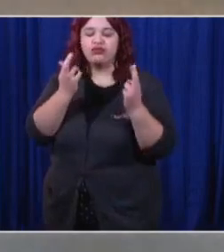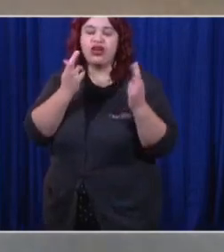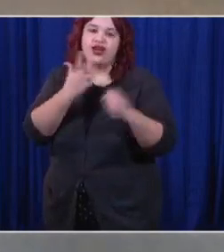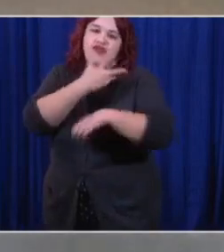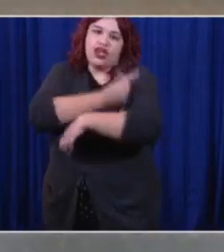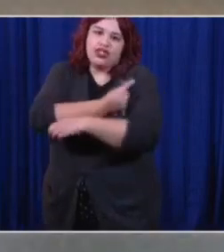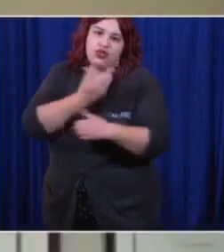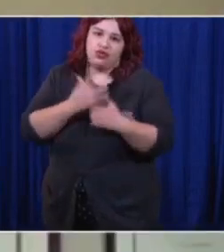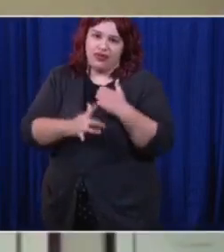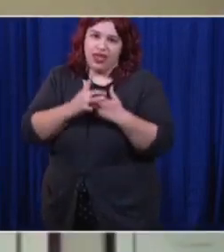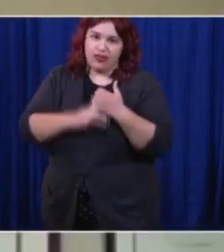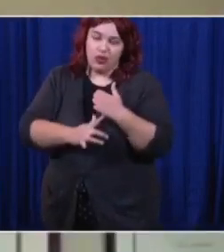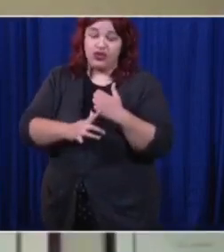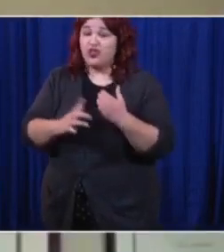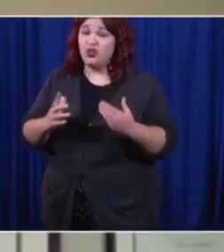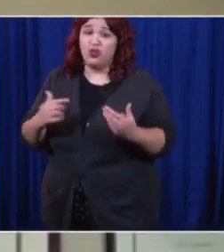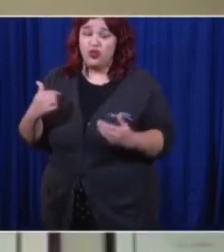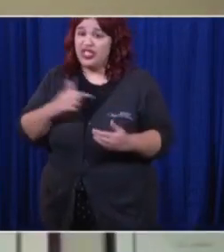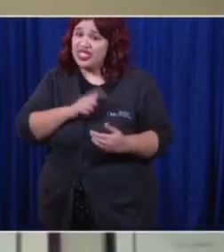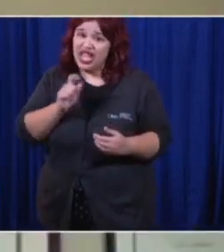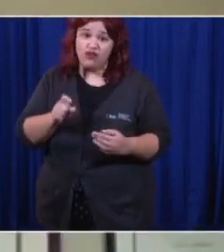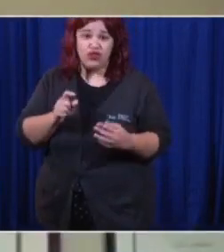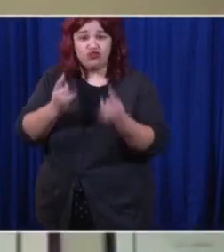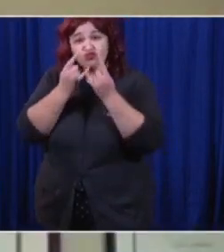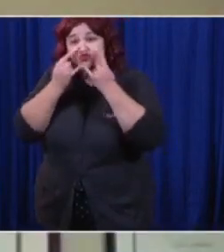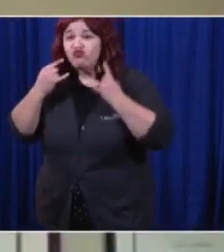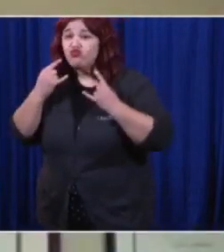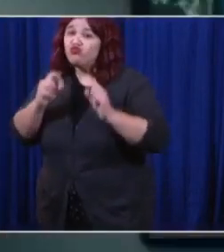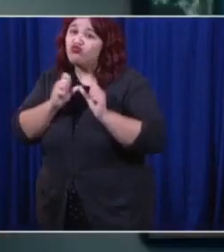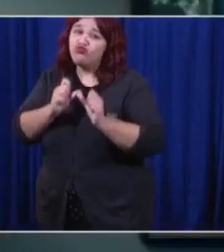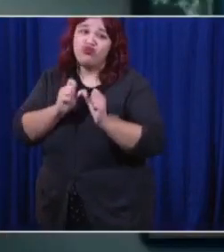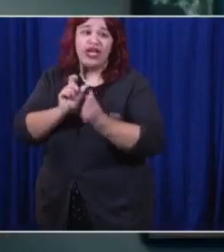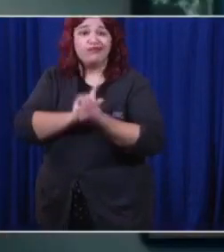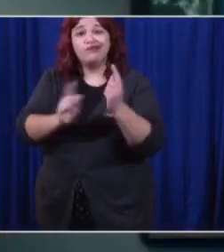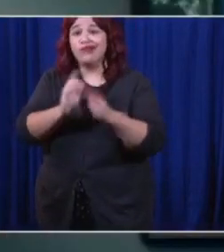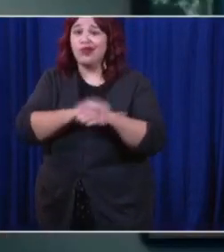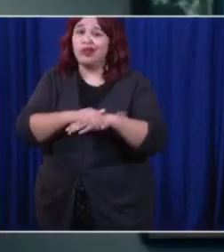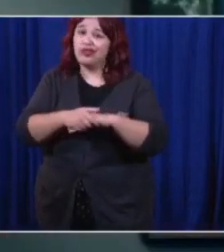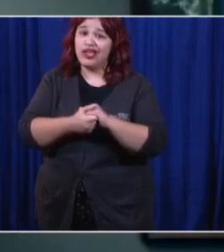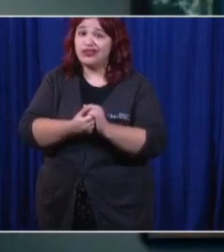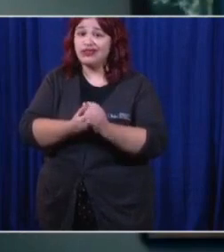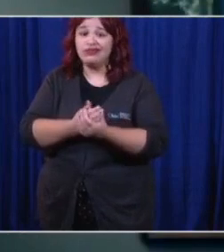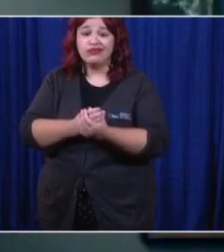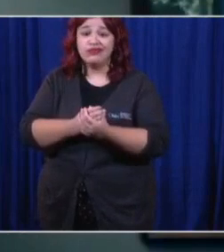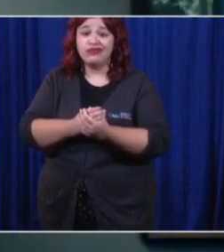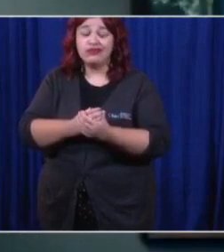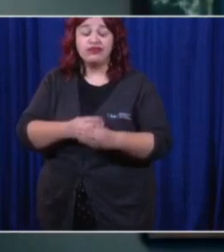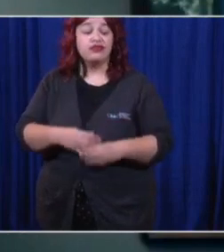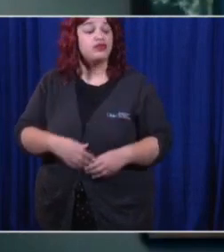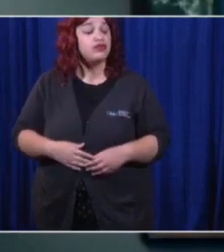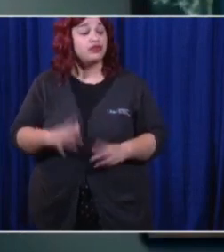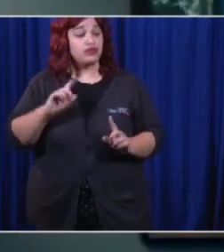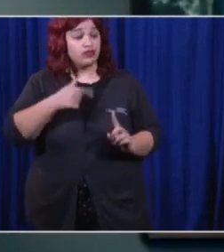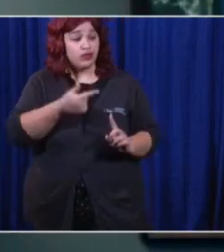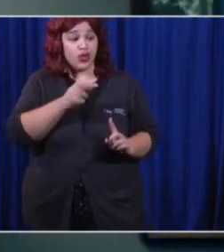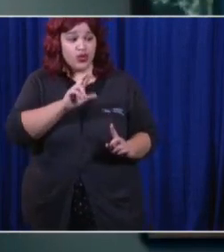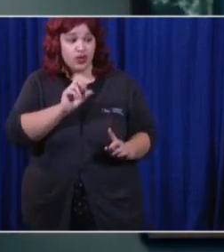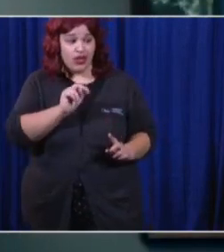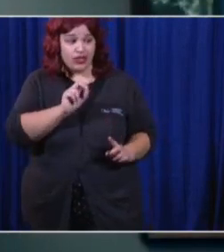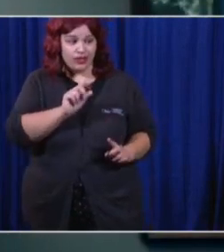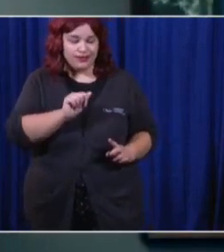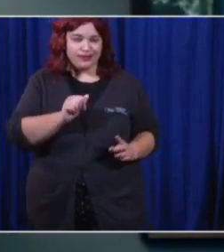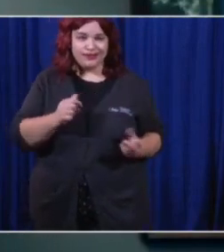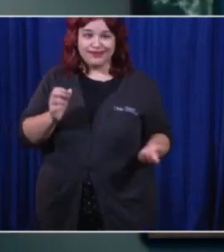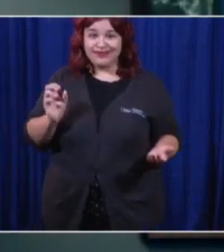about. Thank you. Rhonda? Yeah, so I would look at this again. I think that the opportunity is ripe for lots